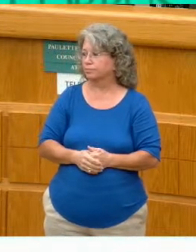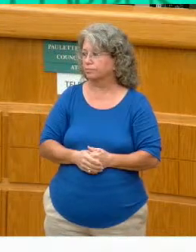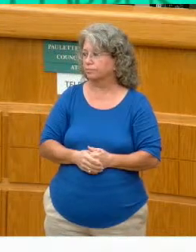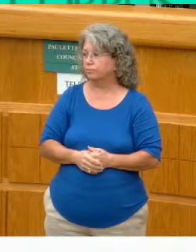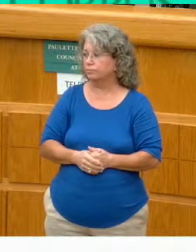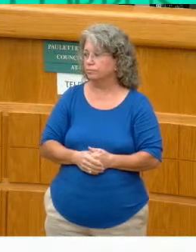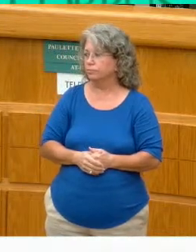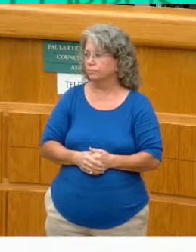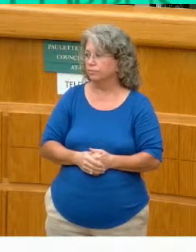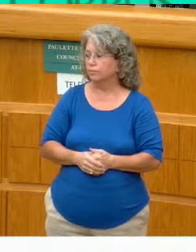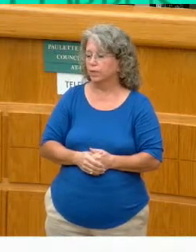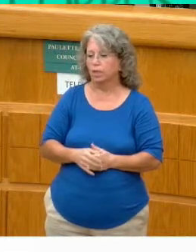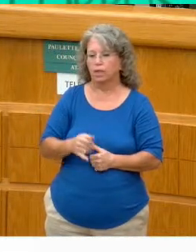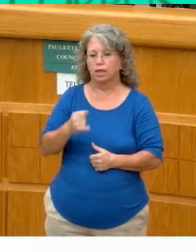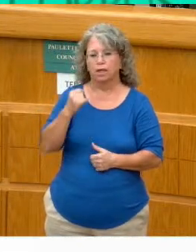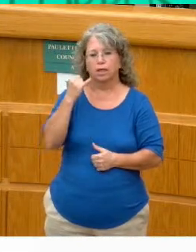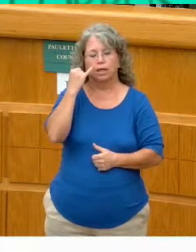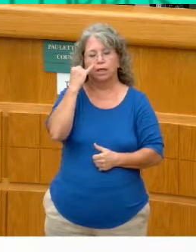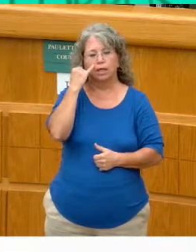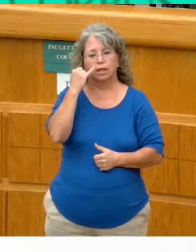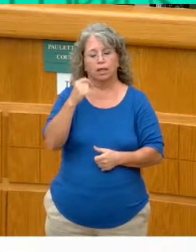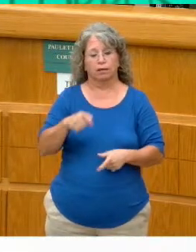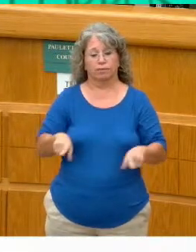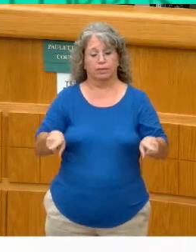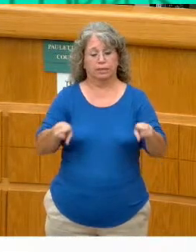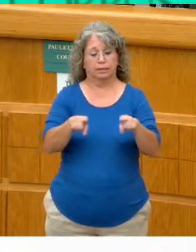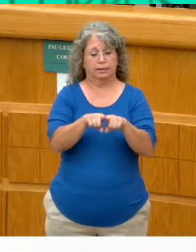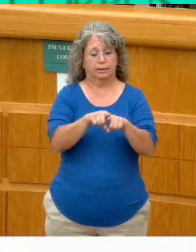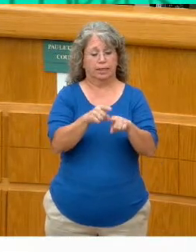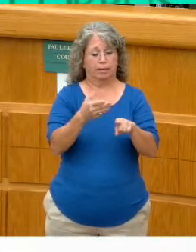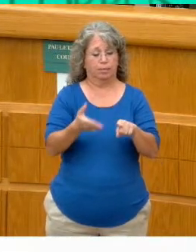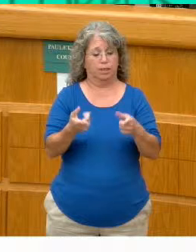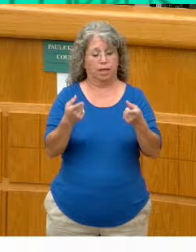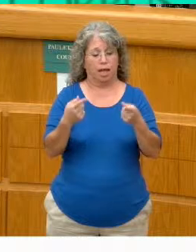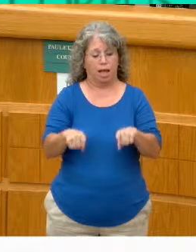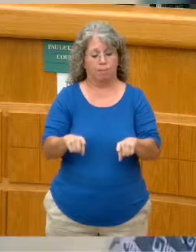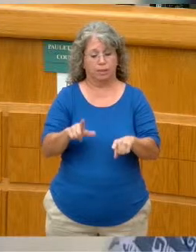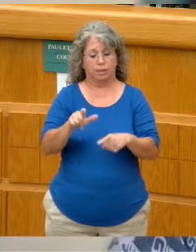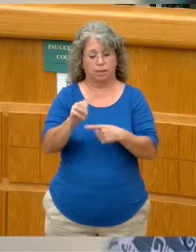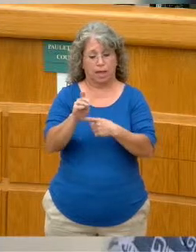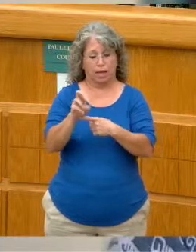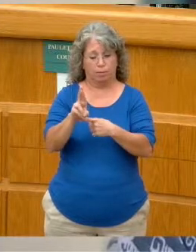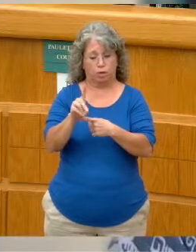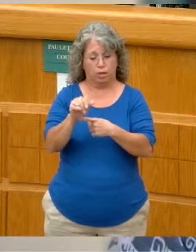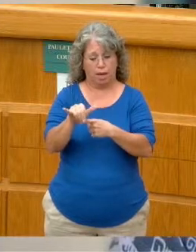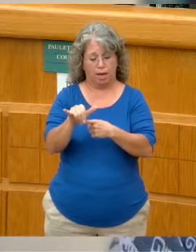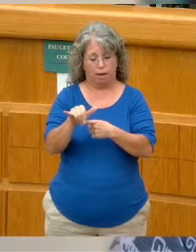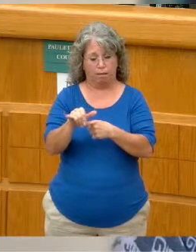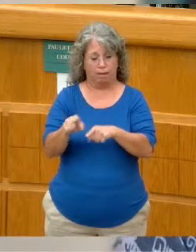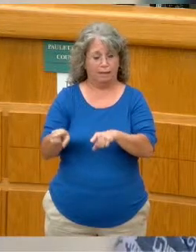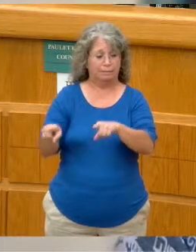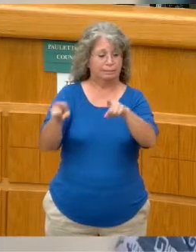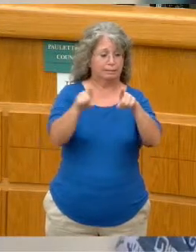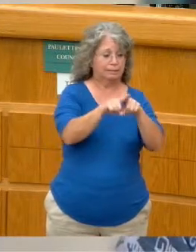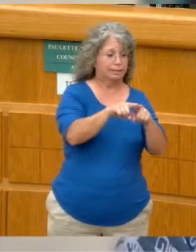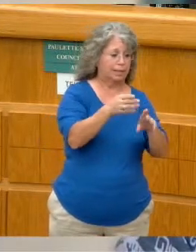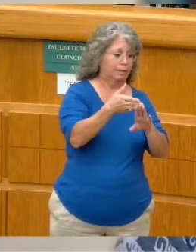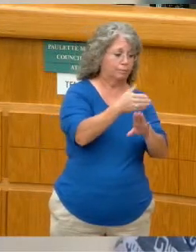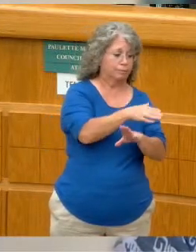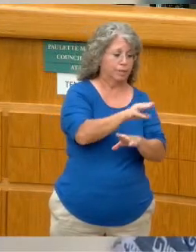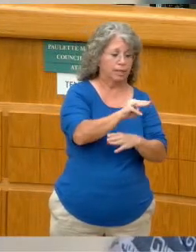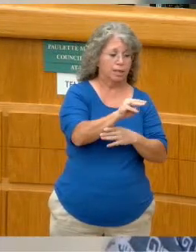If the same thing happens on Labor Day as happened on Memorial Day, combined with